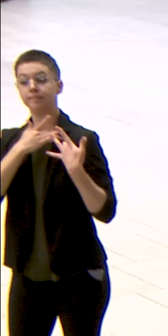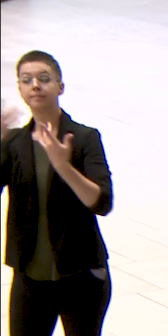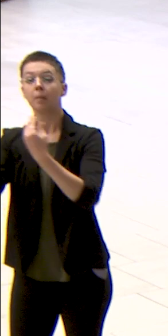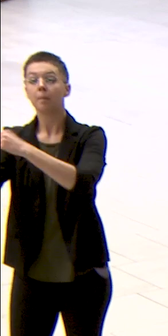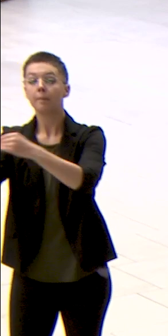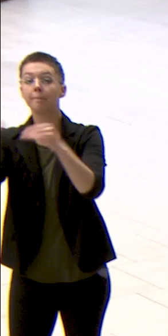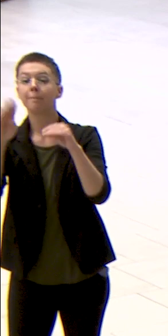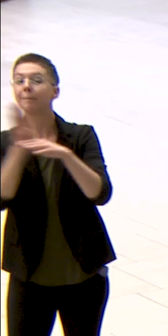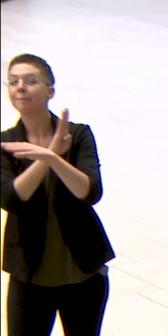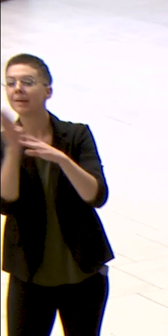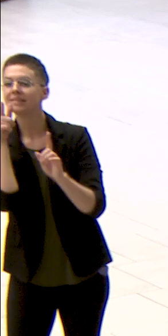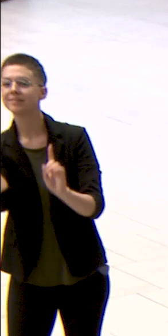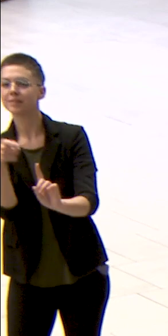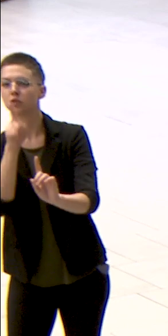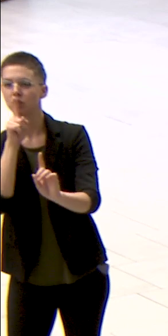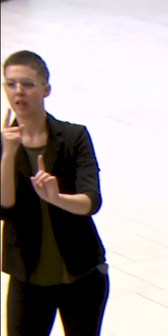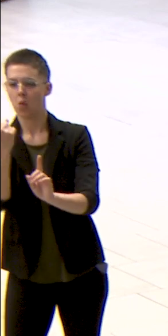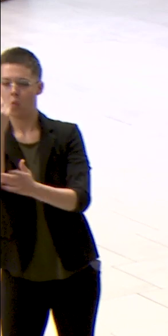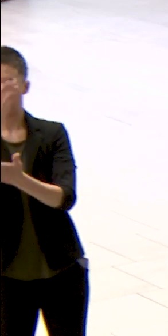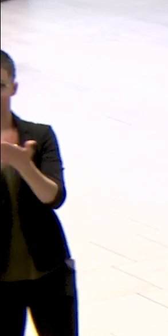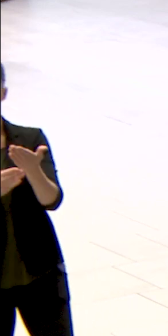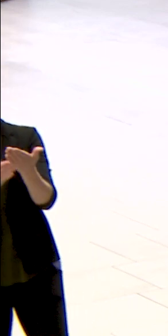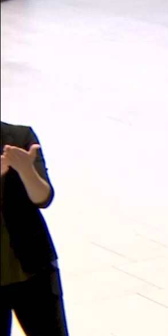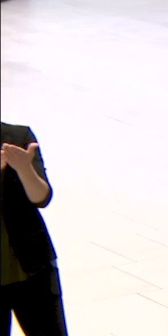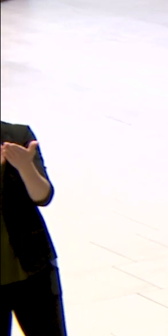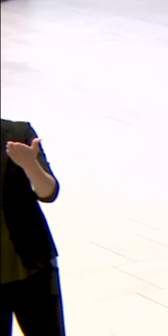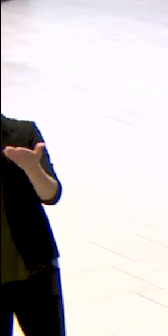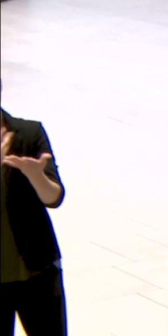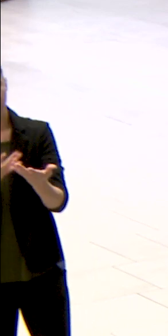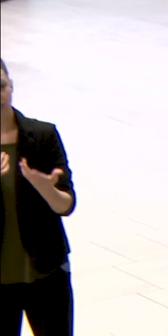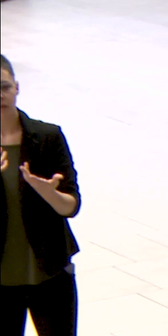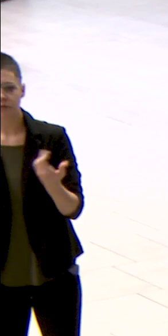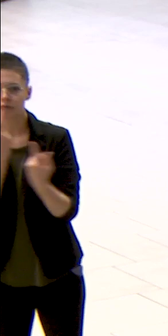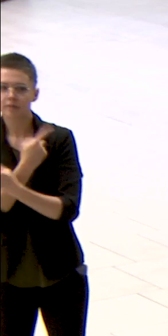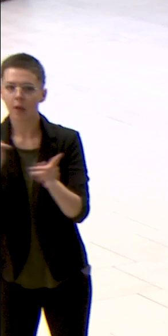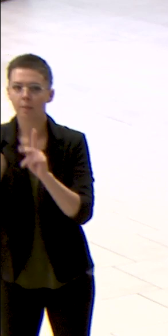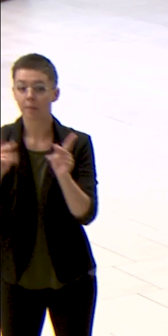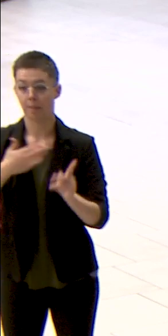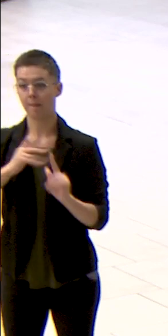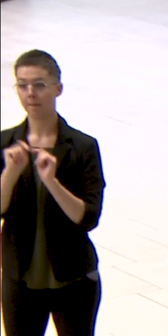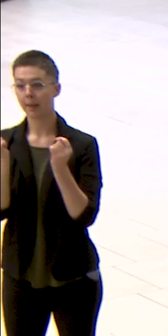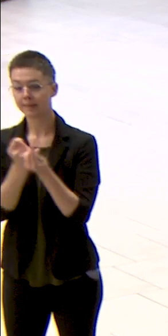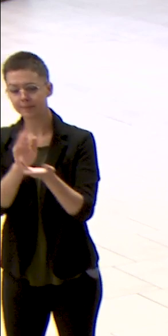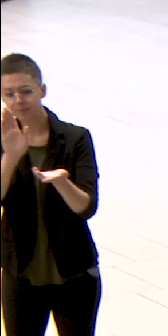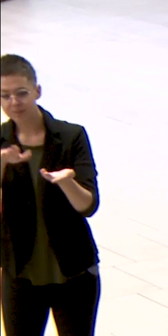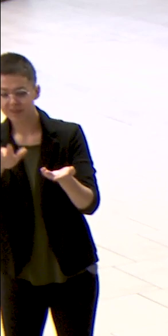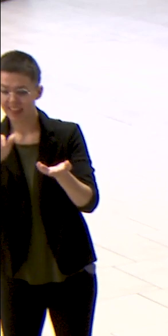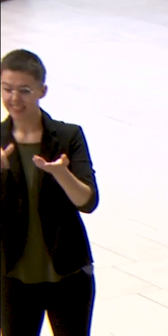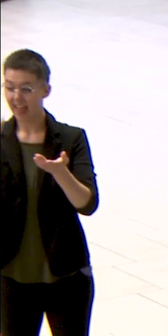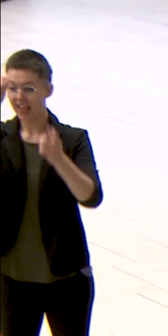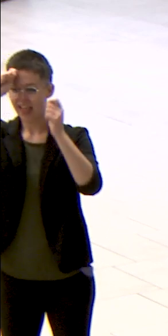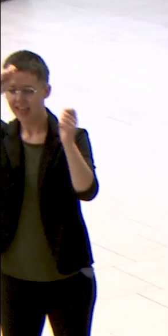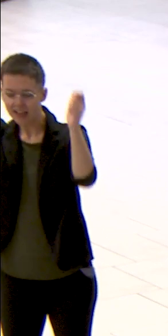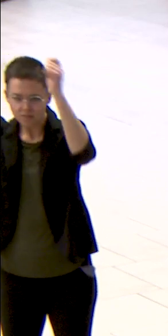business people, we tend to just be on one side of the equation. And I always like to, you know, tell people on the team, like, take off that hat and